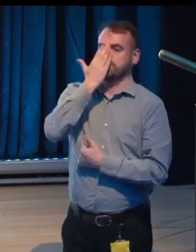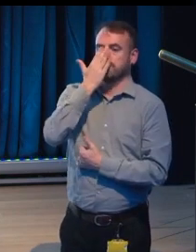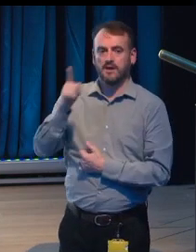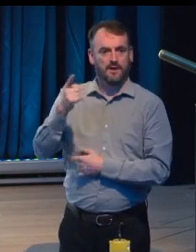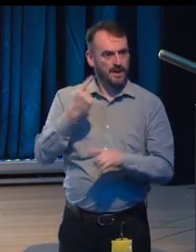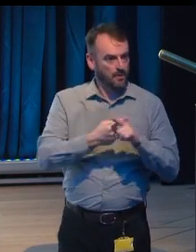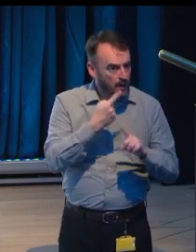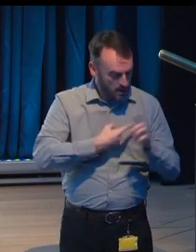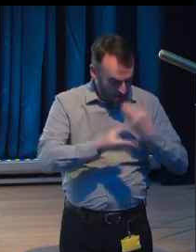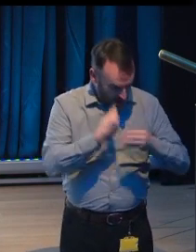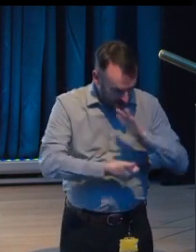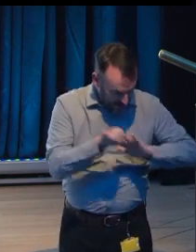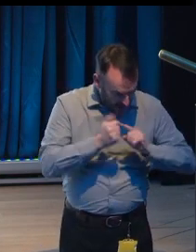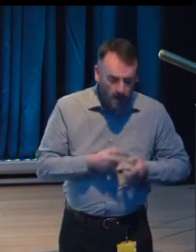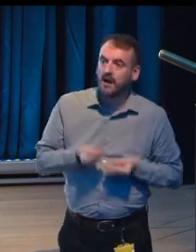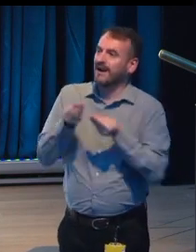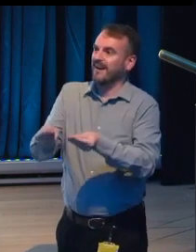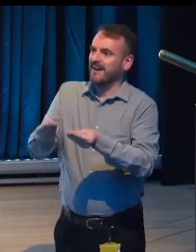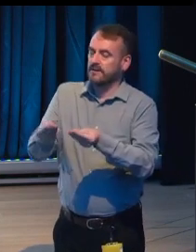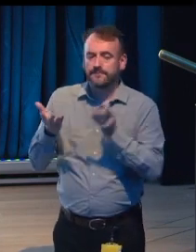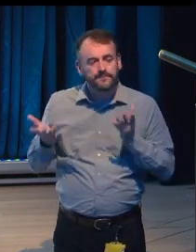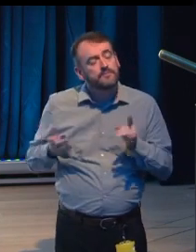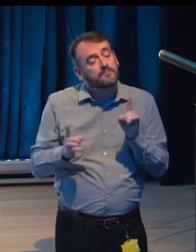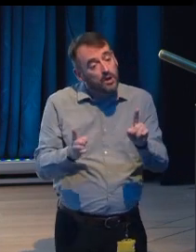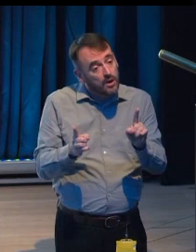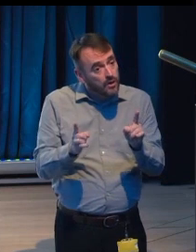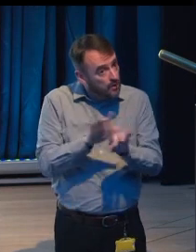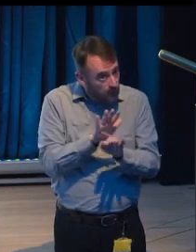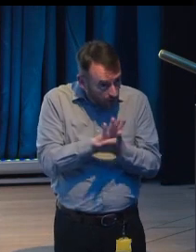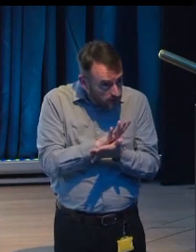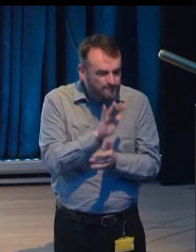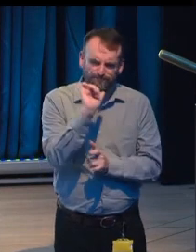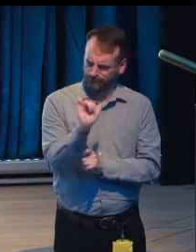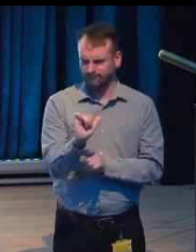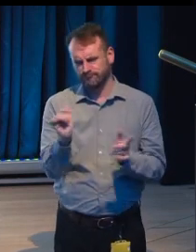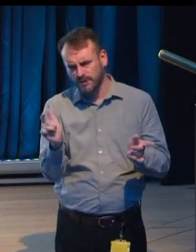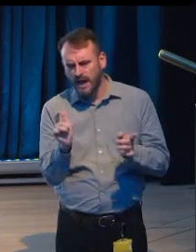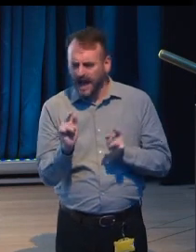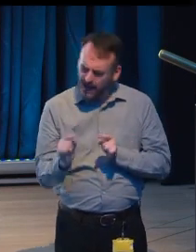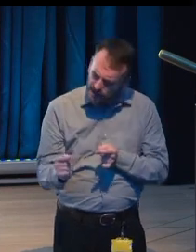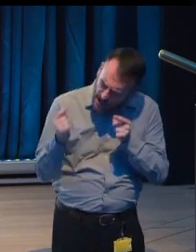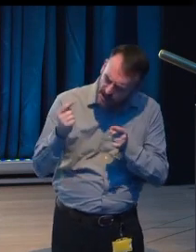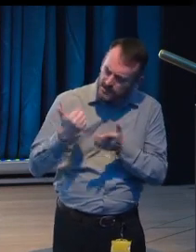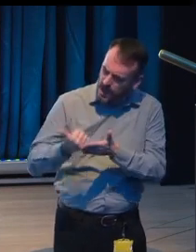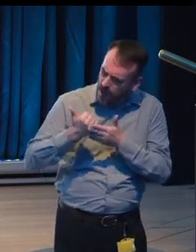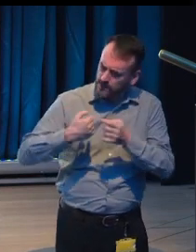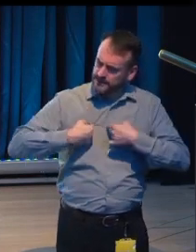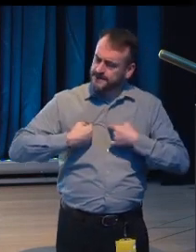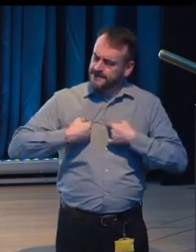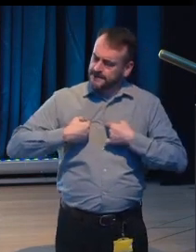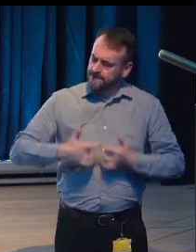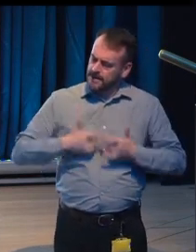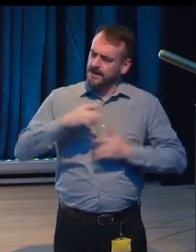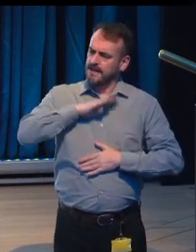quickly. That doesn't mean it's not fun, and a certain amount of challenge is needed to truly reach flow states and to feel satisfied with your